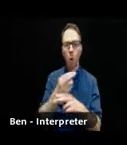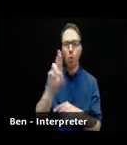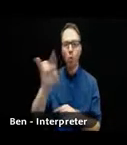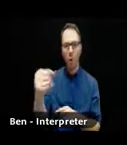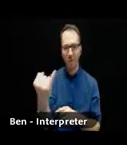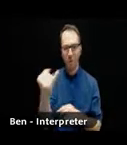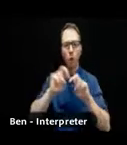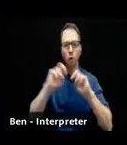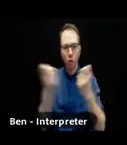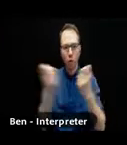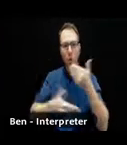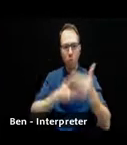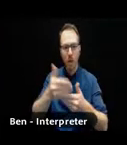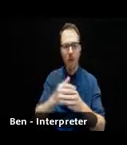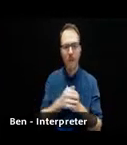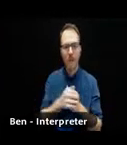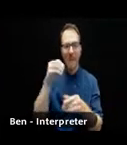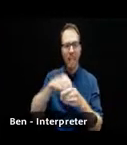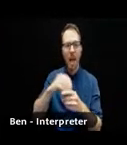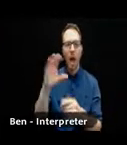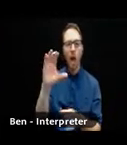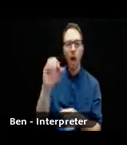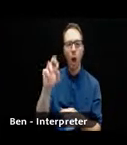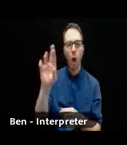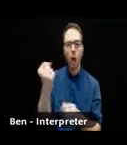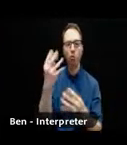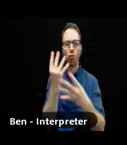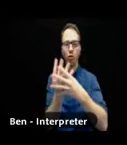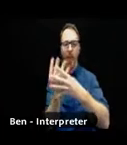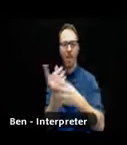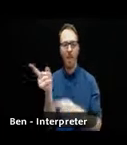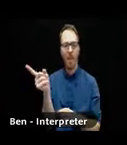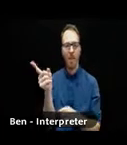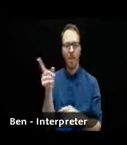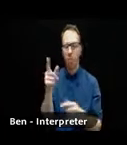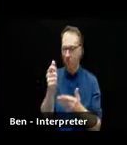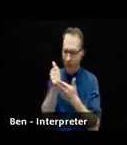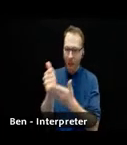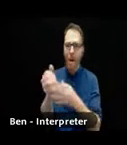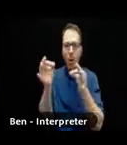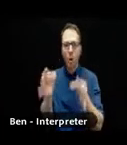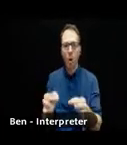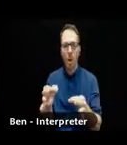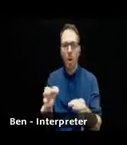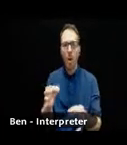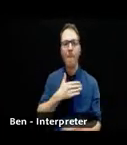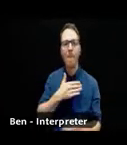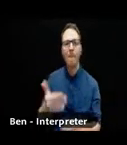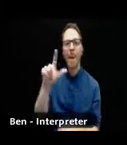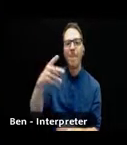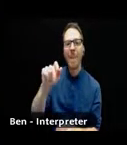process inside Connor's jail as a way of helping determine the plea deal.